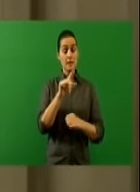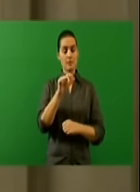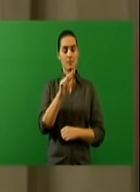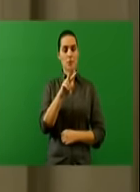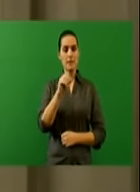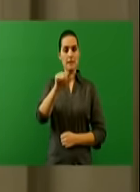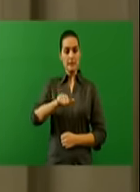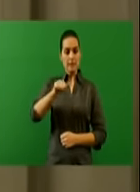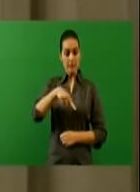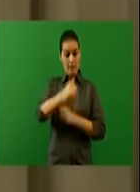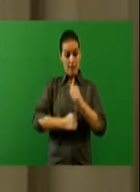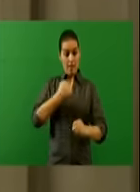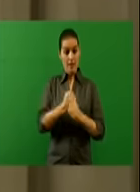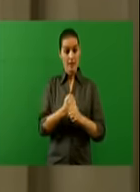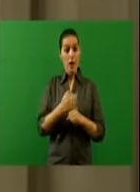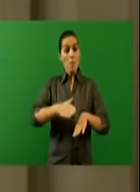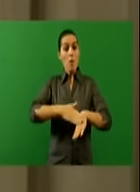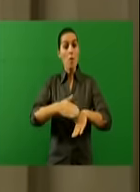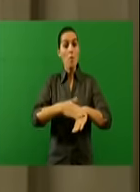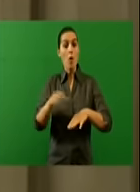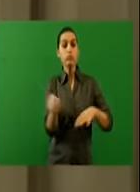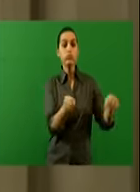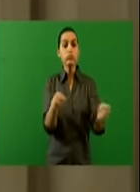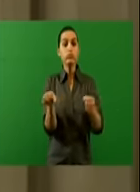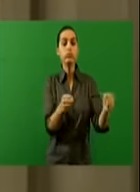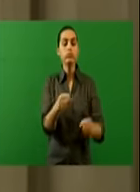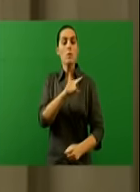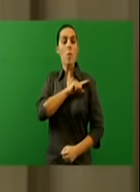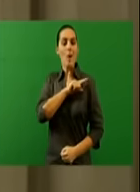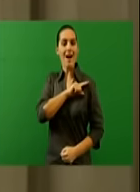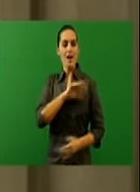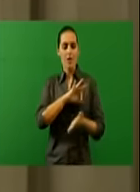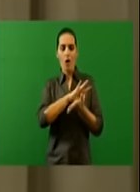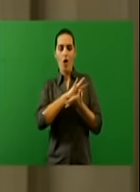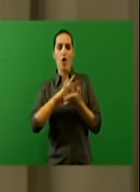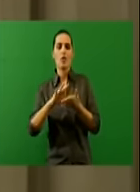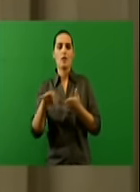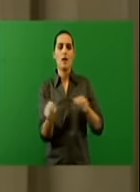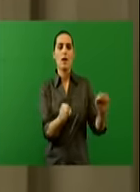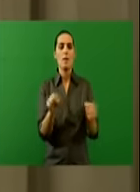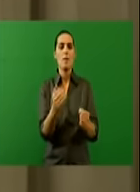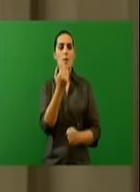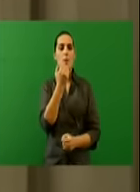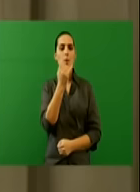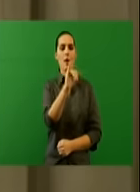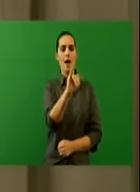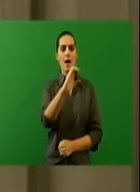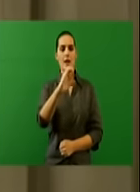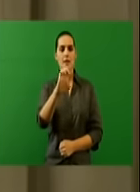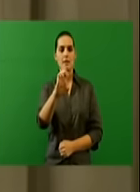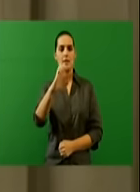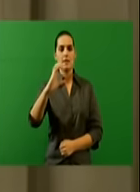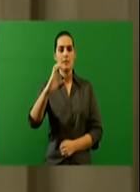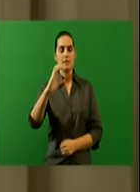was largely due to temporary employment opportunities created by the Independent Electoral